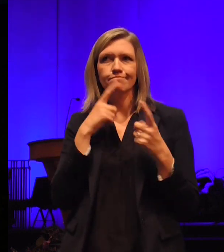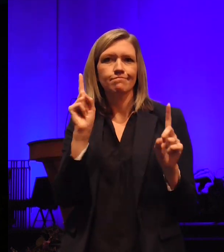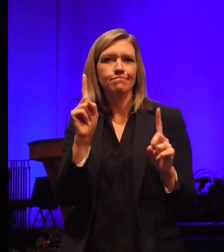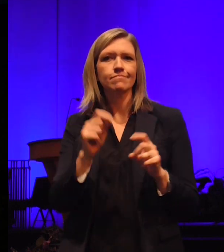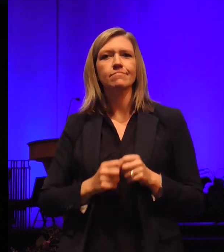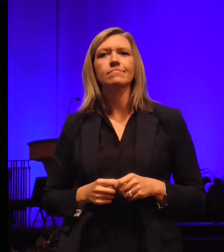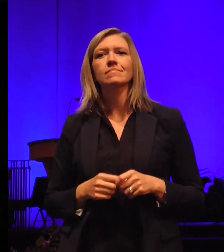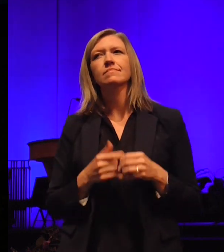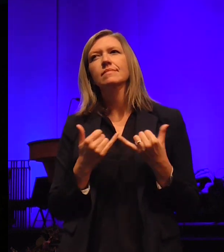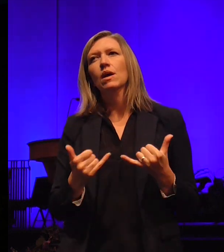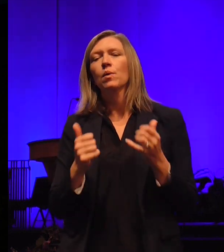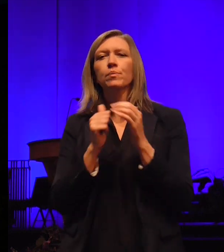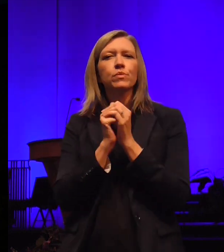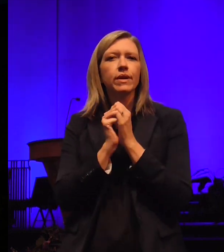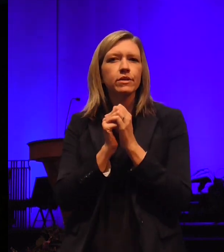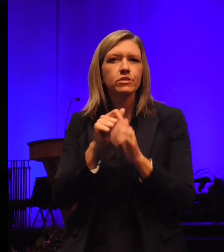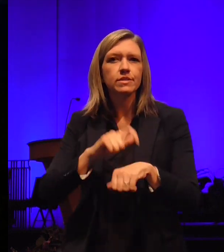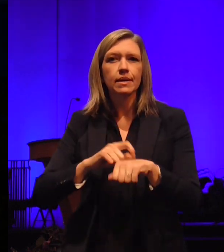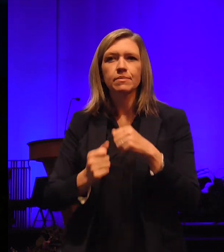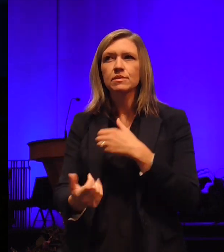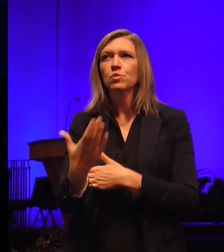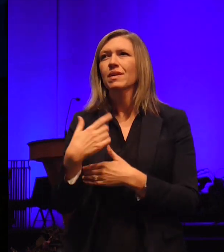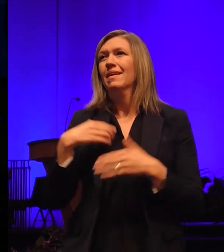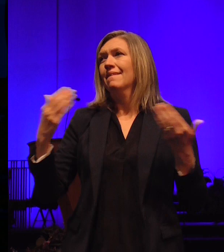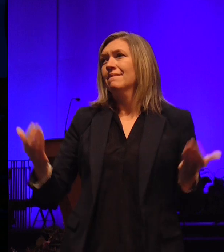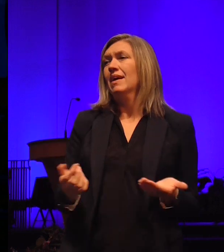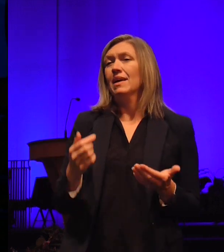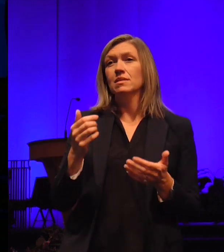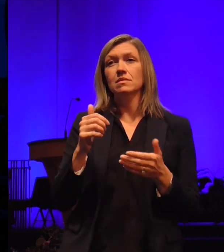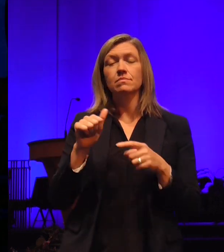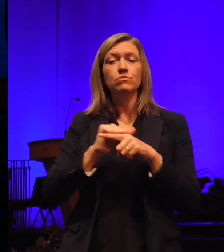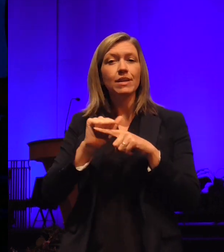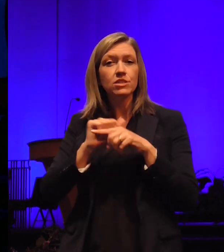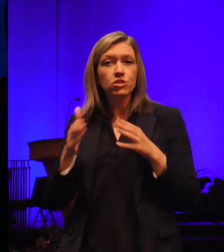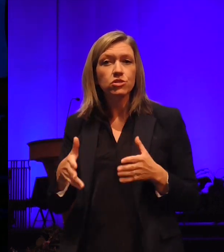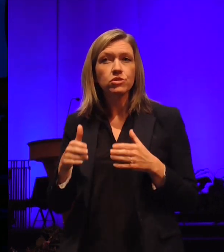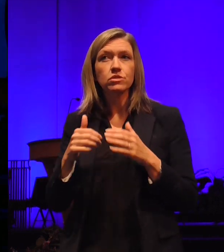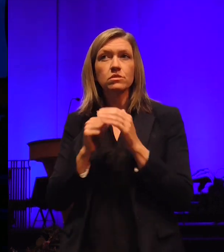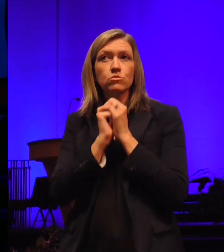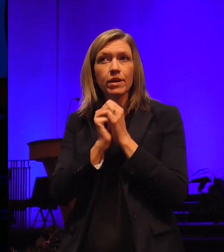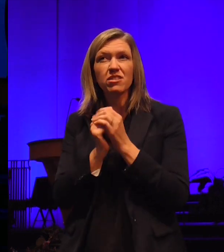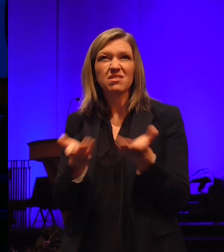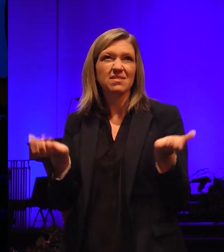I invite any of our prayer practitioners who so choose to stand and join me.